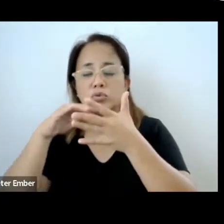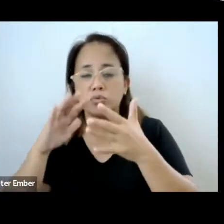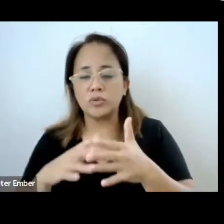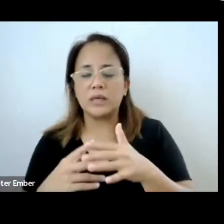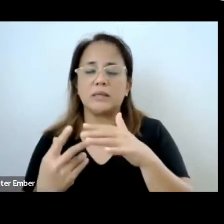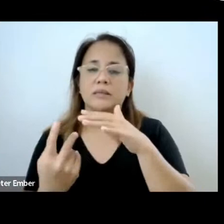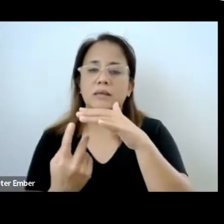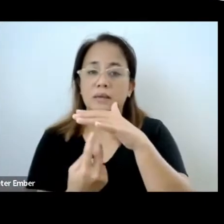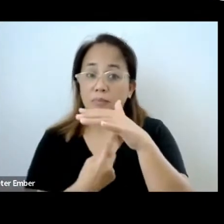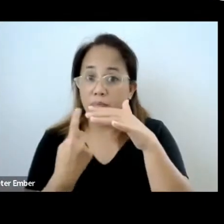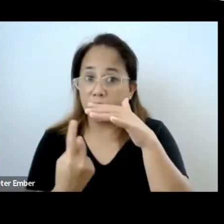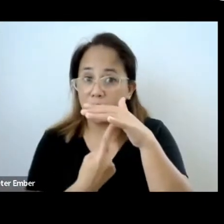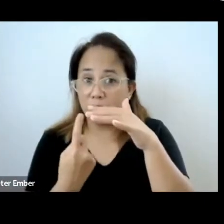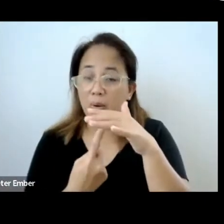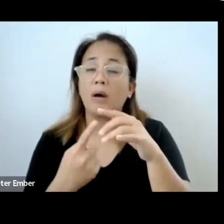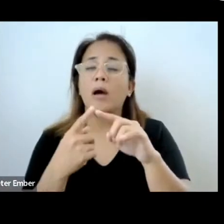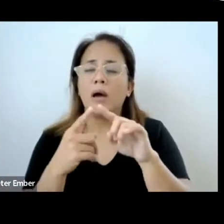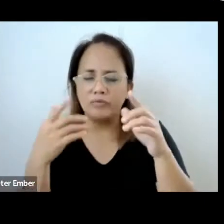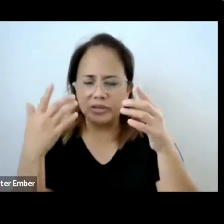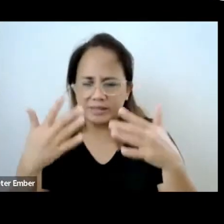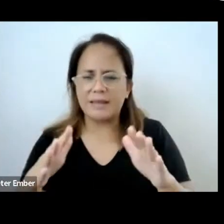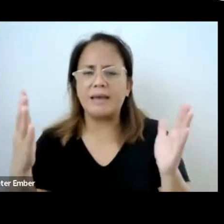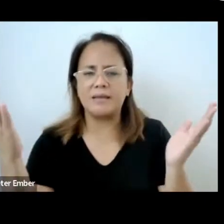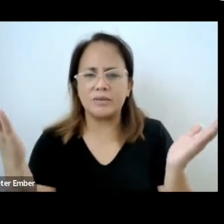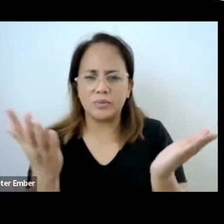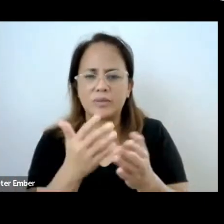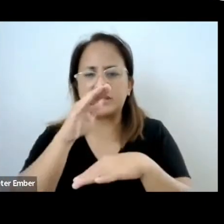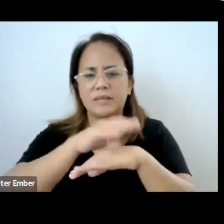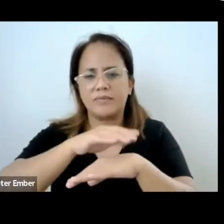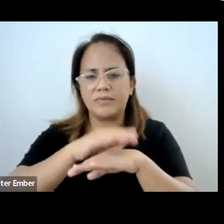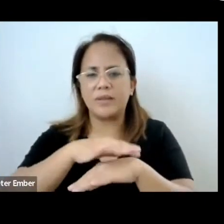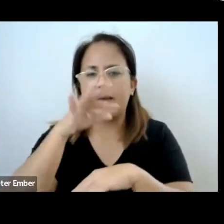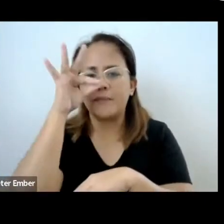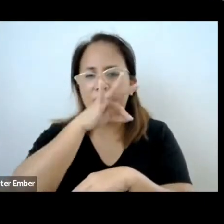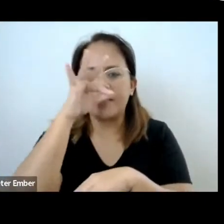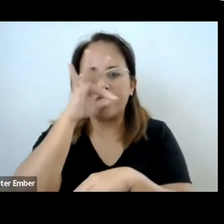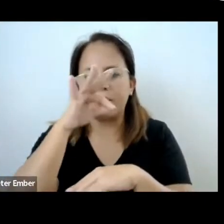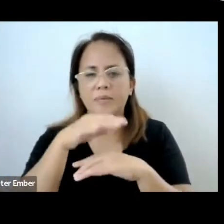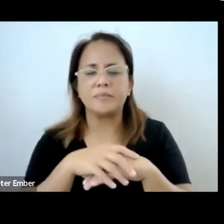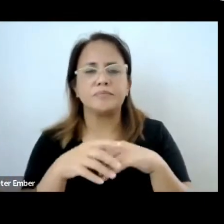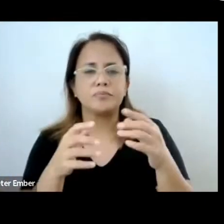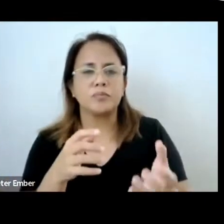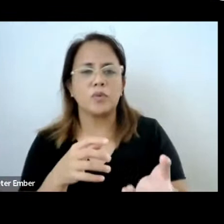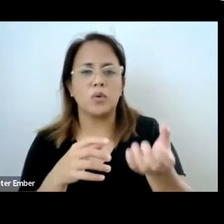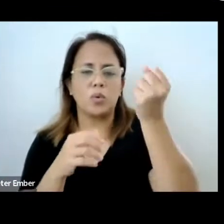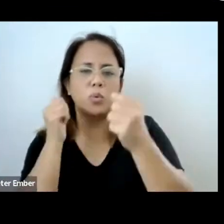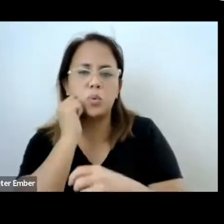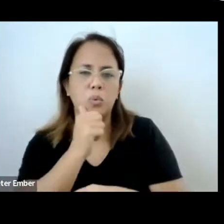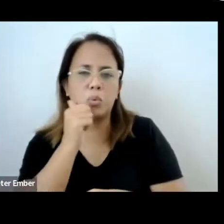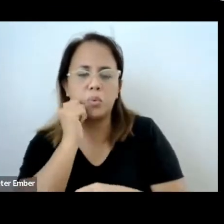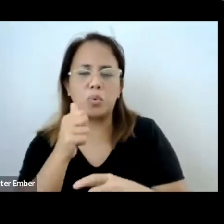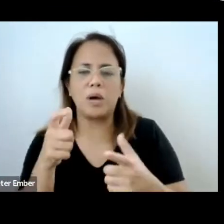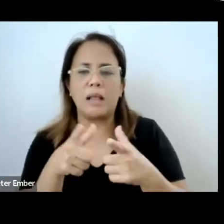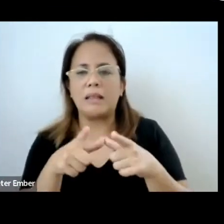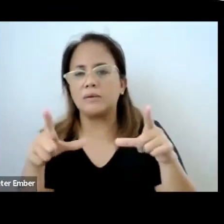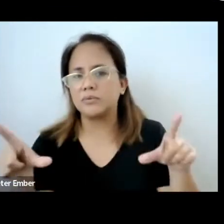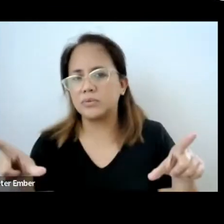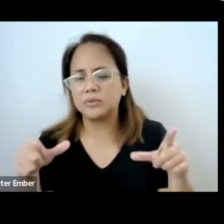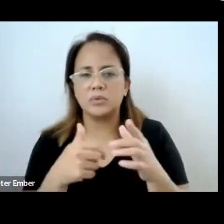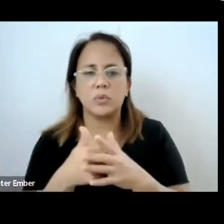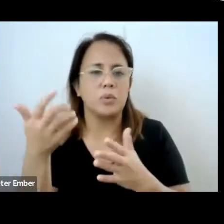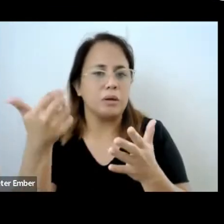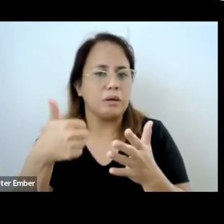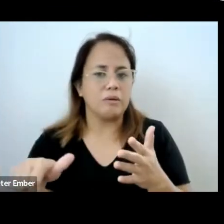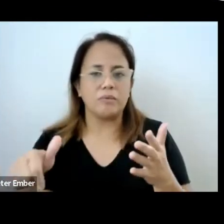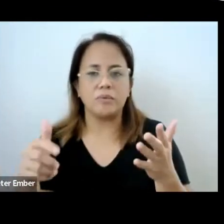school system, they have been introduced already with English and Filipino as their everyday lingua franca, wherever they are in the